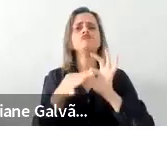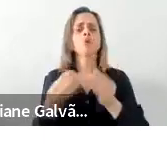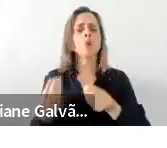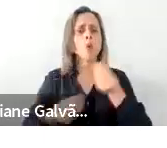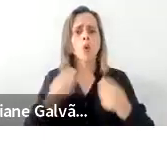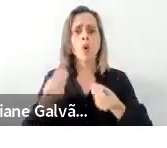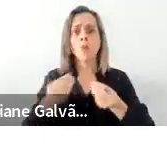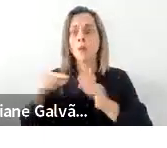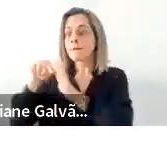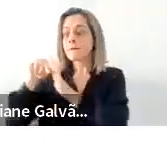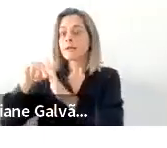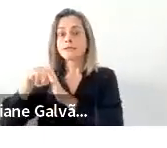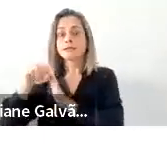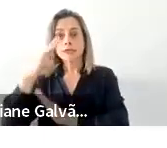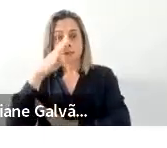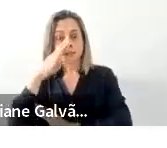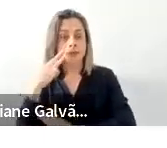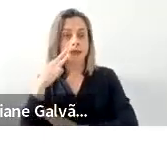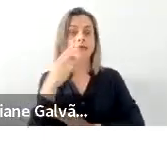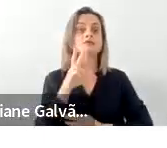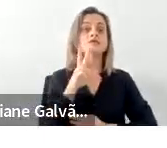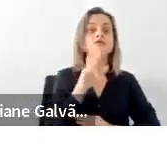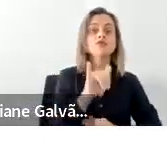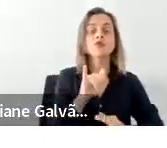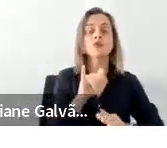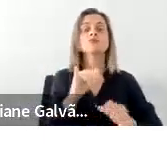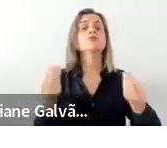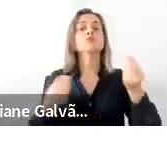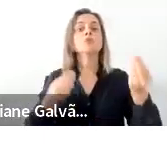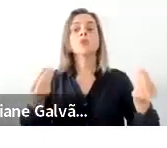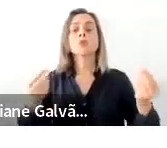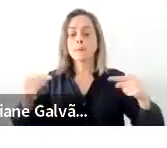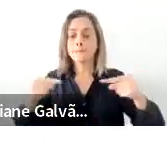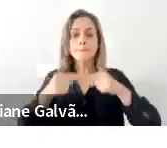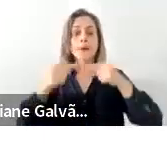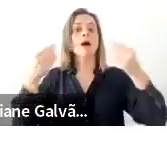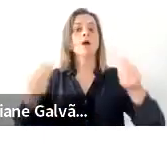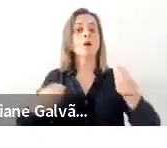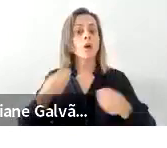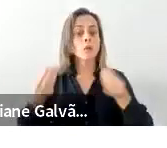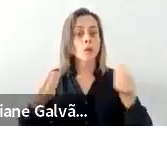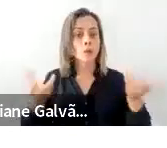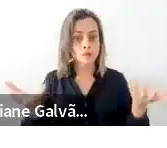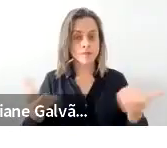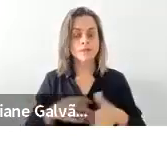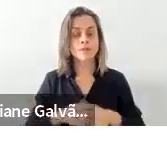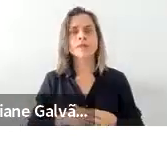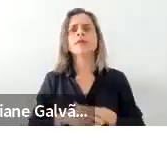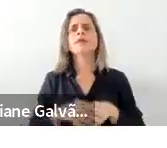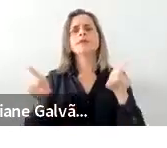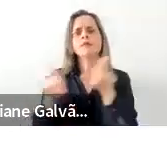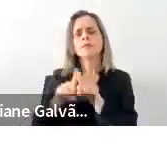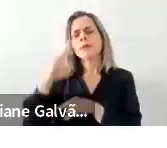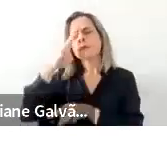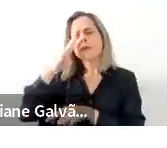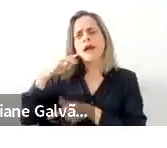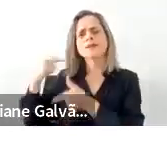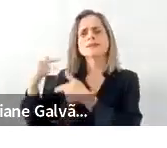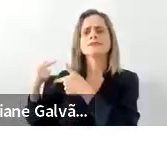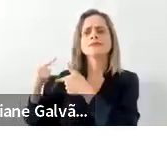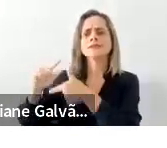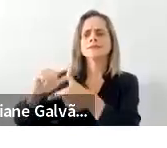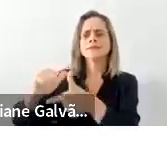Marxist tradition more generally? And what do we now, from our vantage point, make of all of